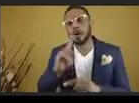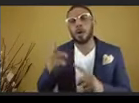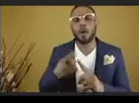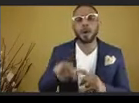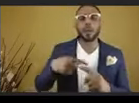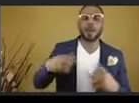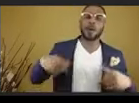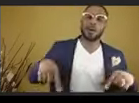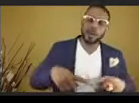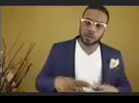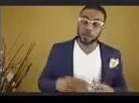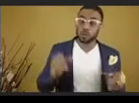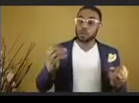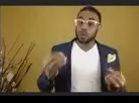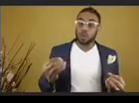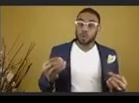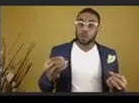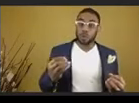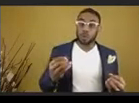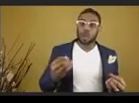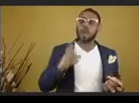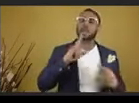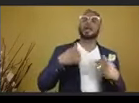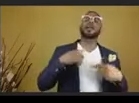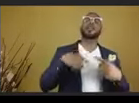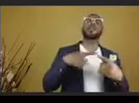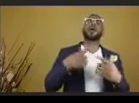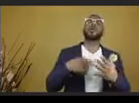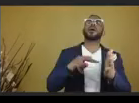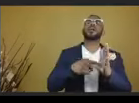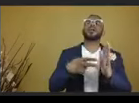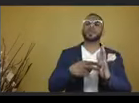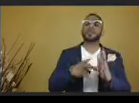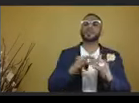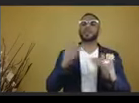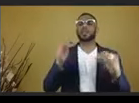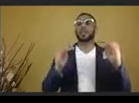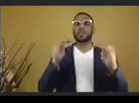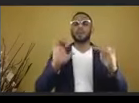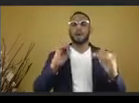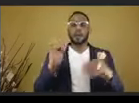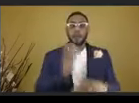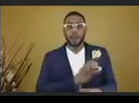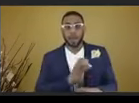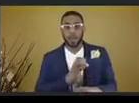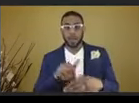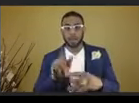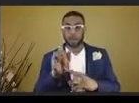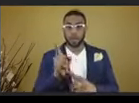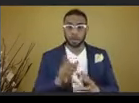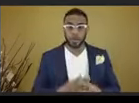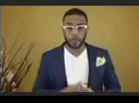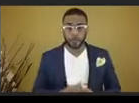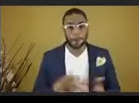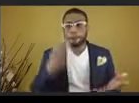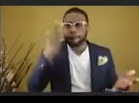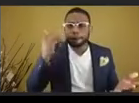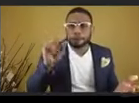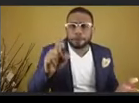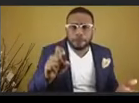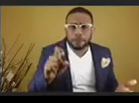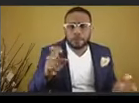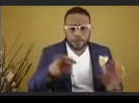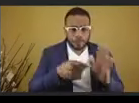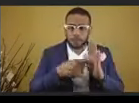us. So talk with us about what it means to leverage our power in this moment. Why do we need a mandate